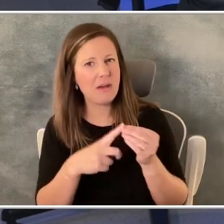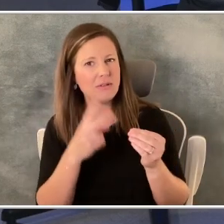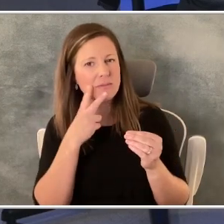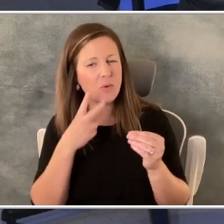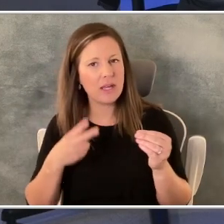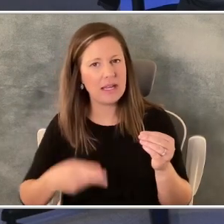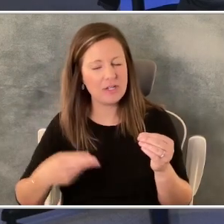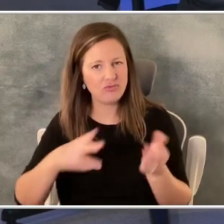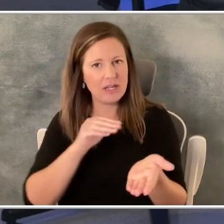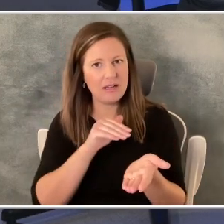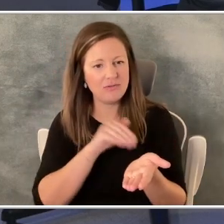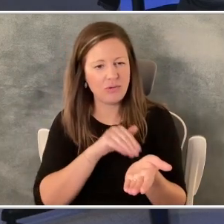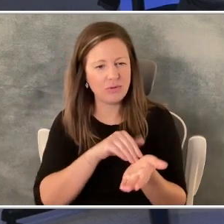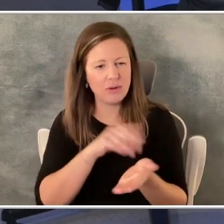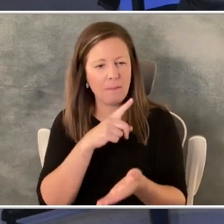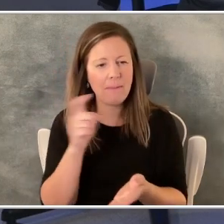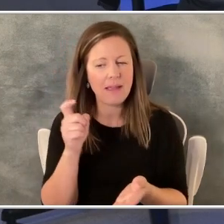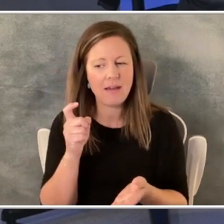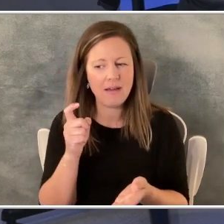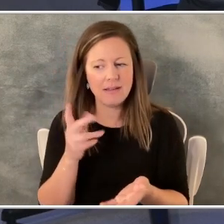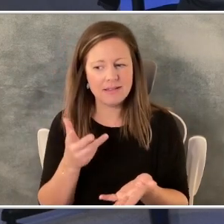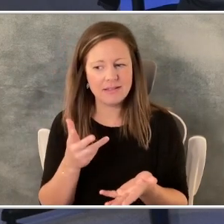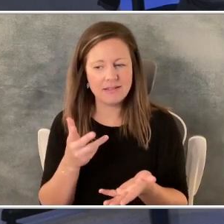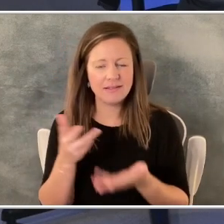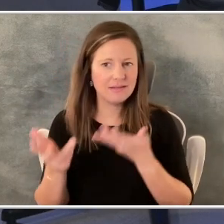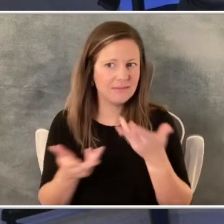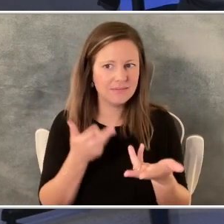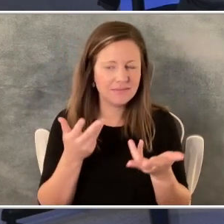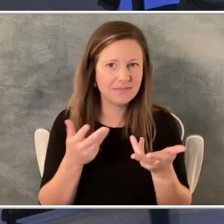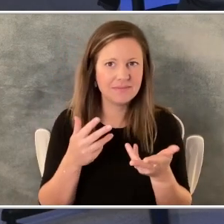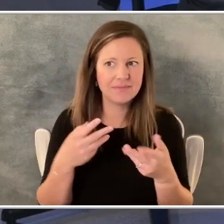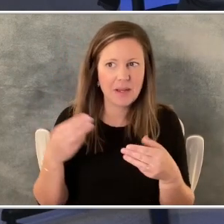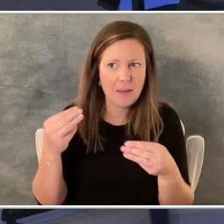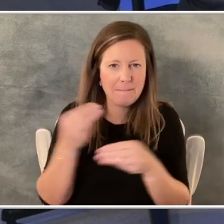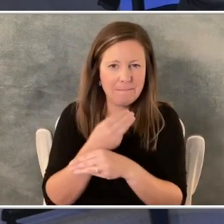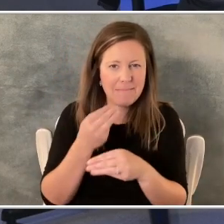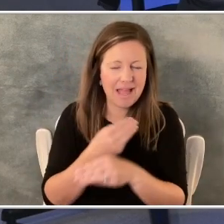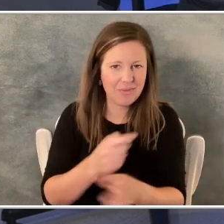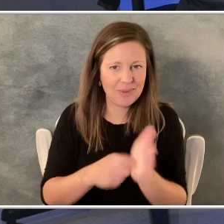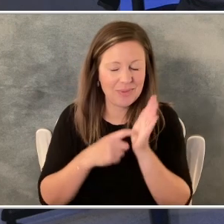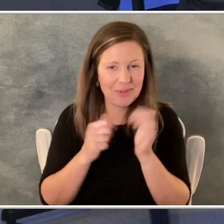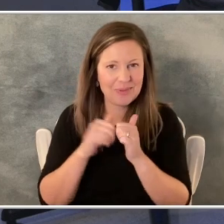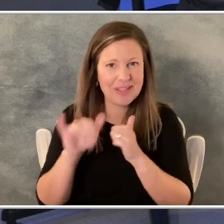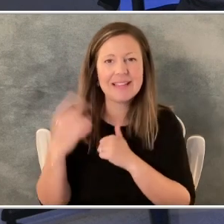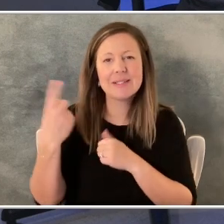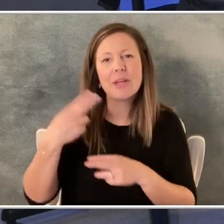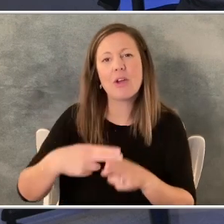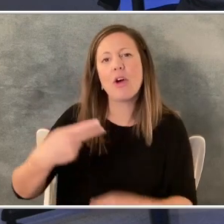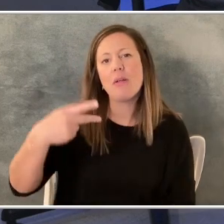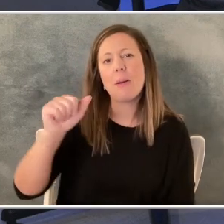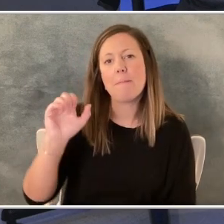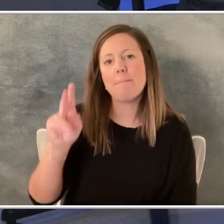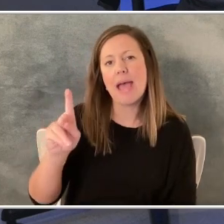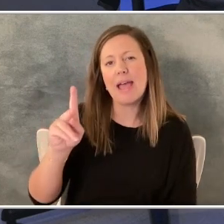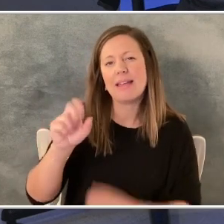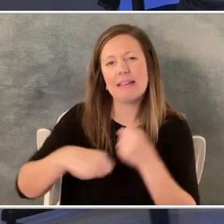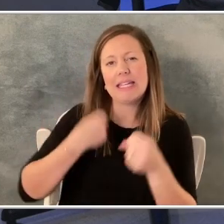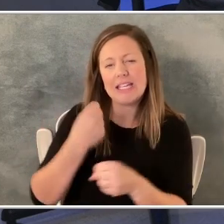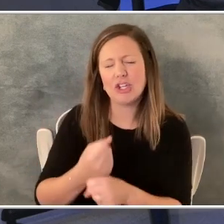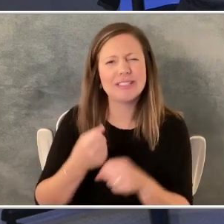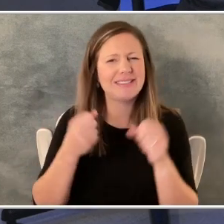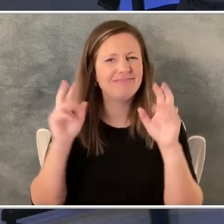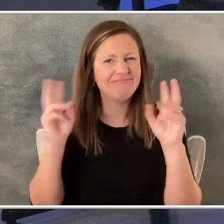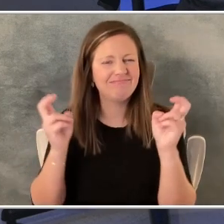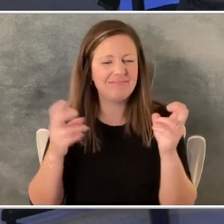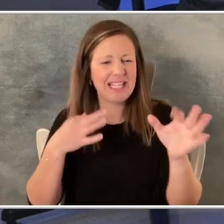because we gotta kind of do the math. There's something called pack years. Explain pack years, what it is,